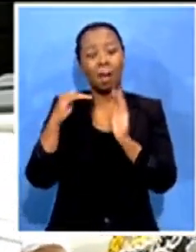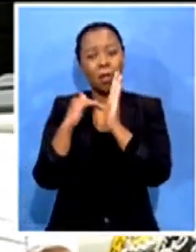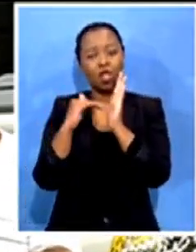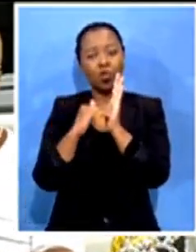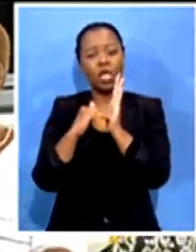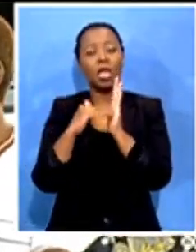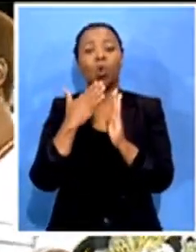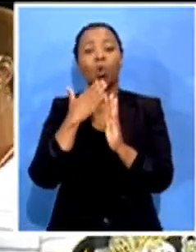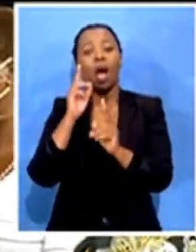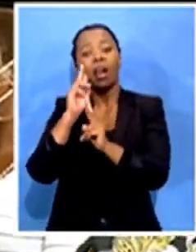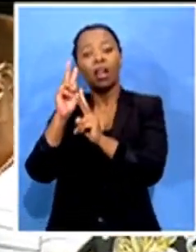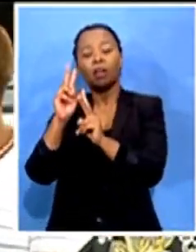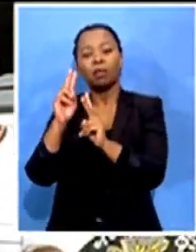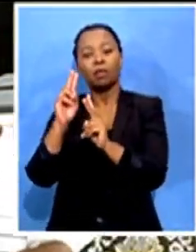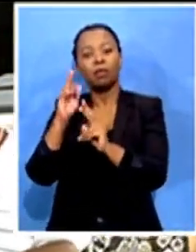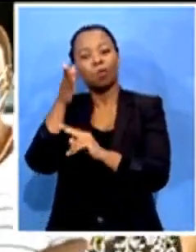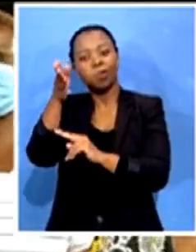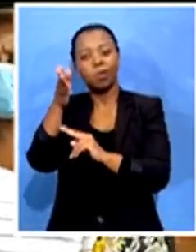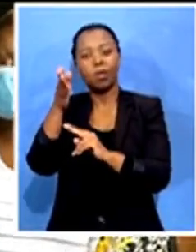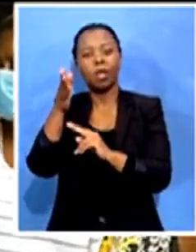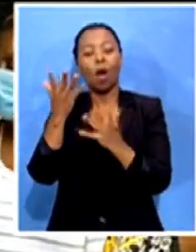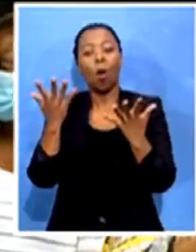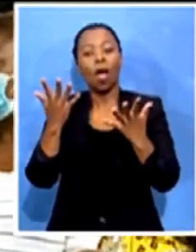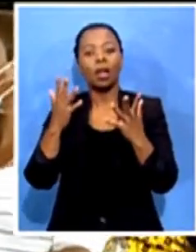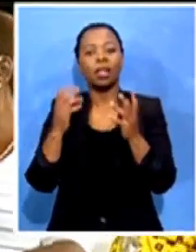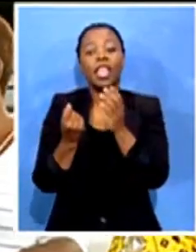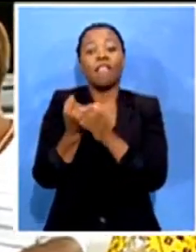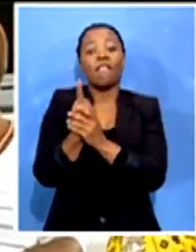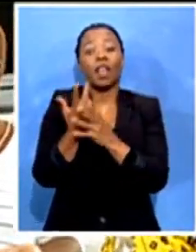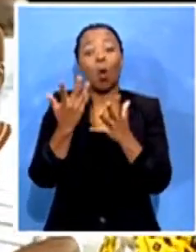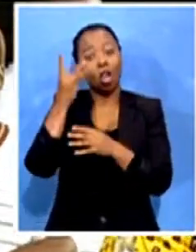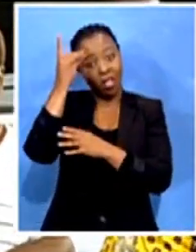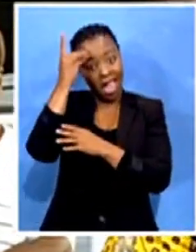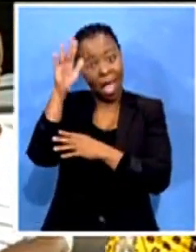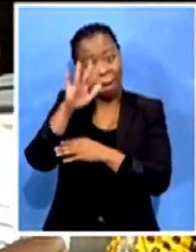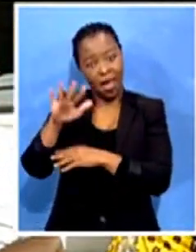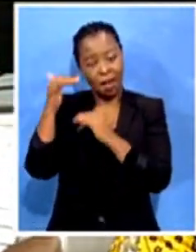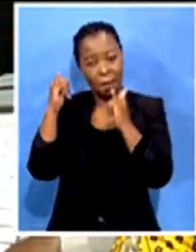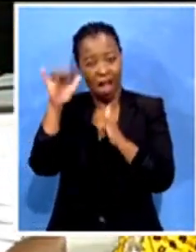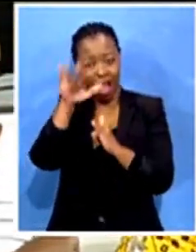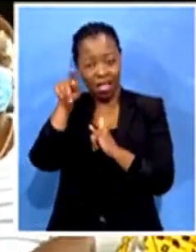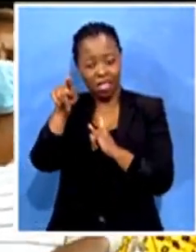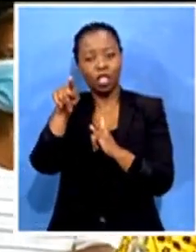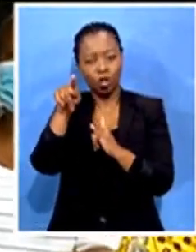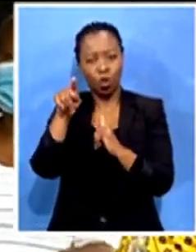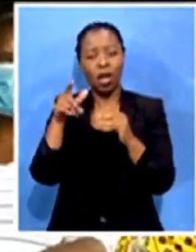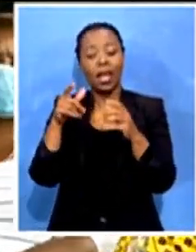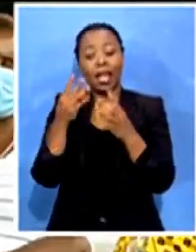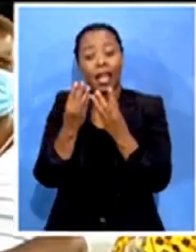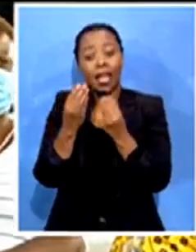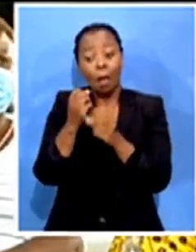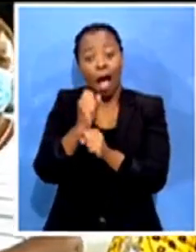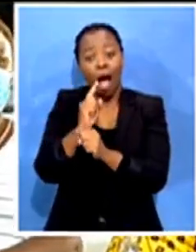that rage event in Durban, the largest number from Gauteng. We had over 1,300 from Gauteng